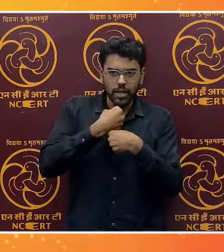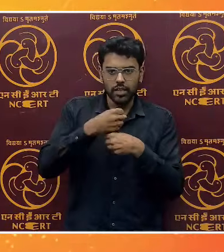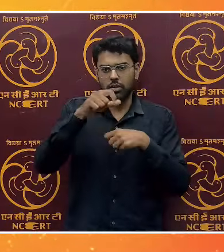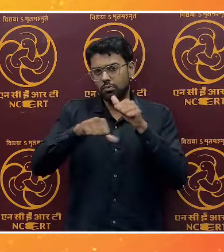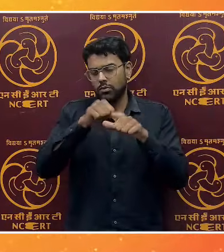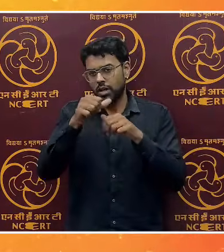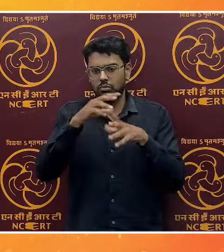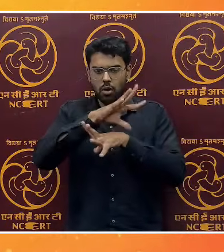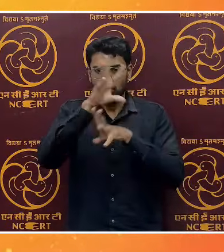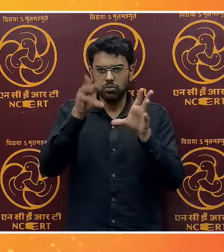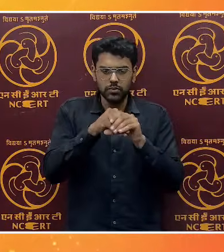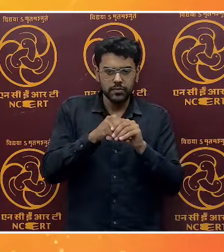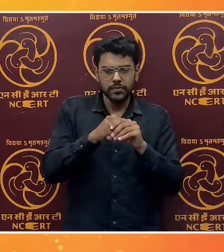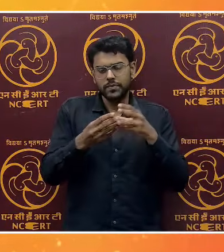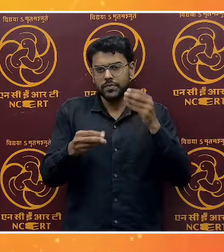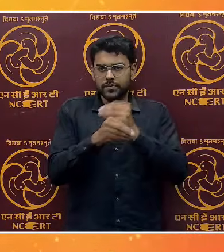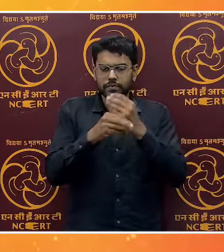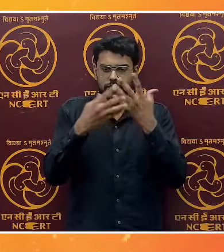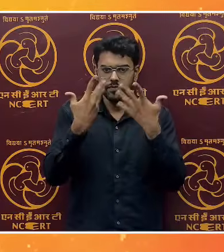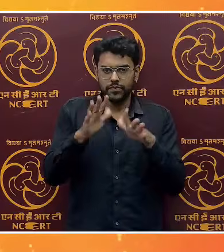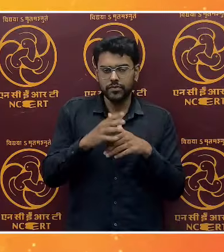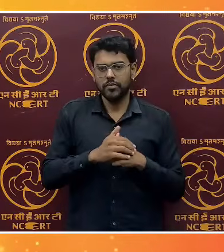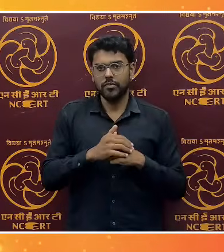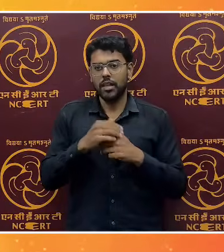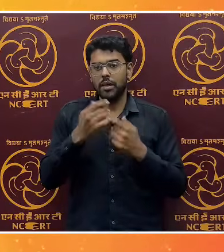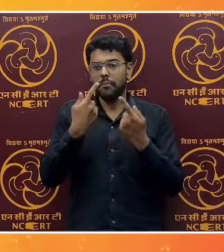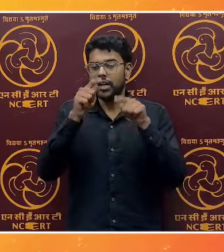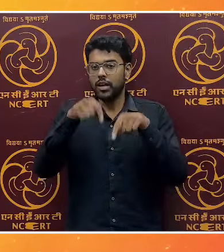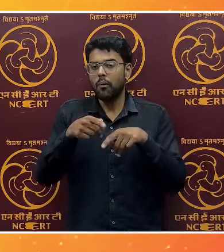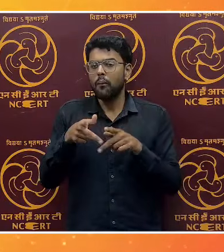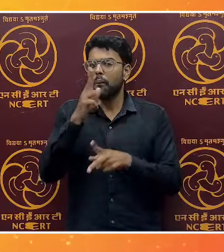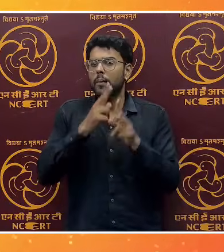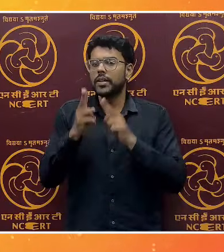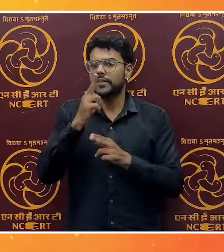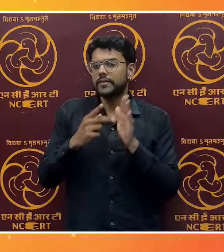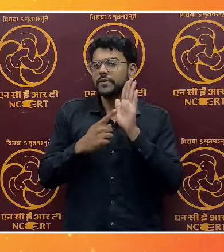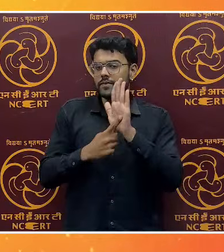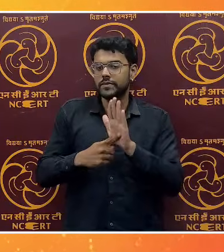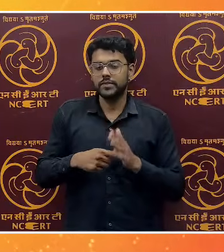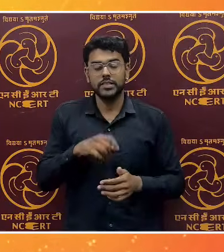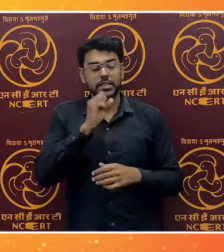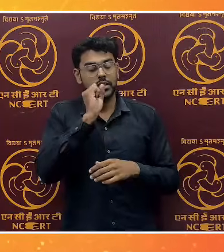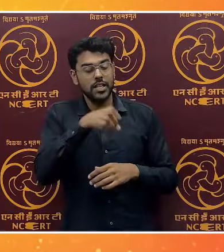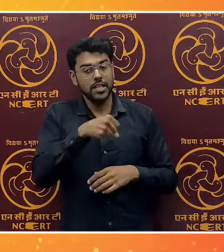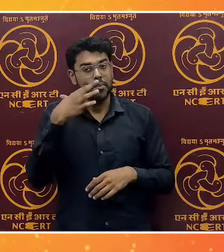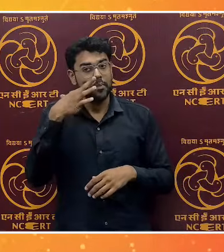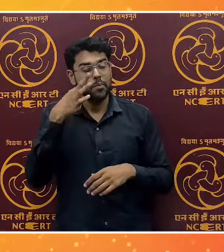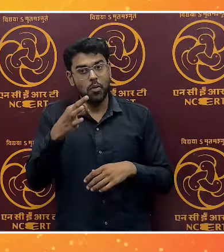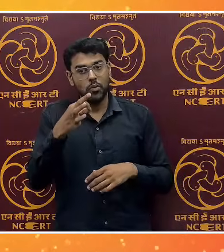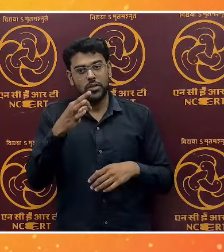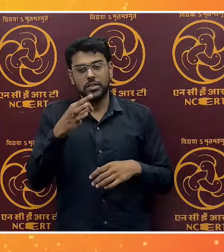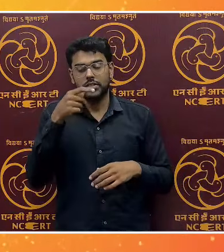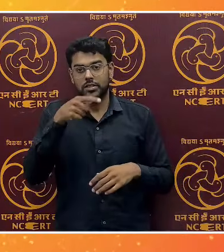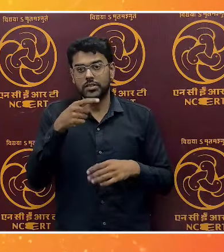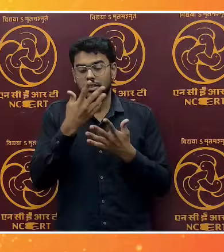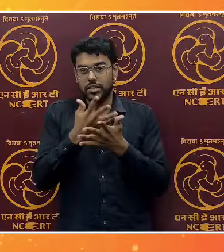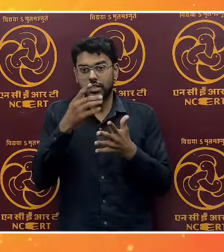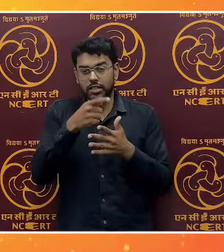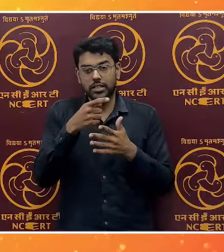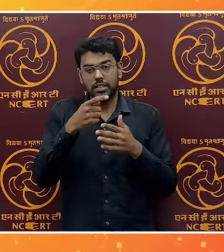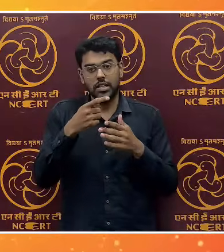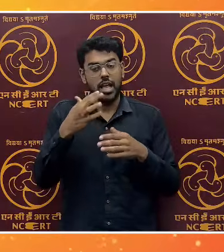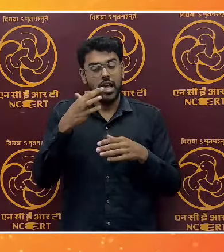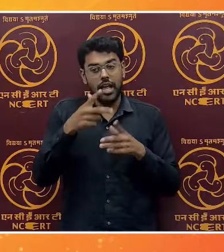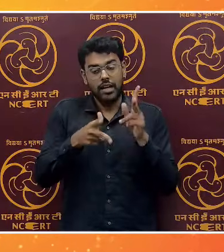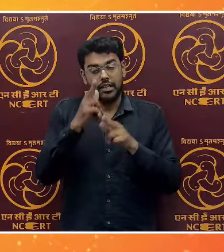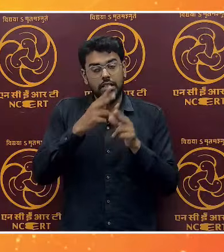being shot, is being accumulated. Yeah. Now let's come to the editing table. Yeah, that's the main part. Yeah, it's this stage is really